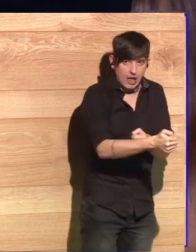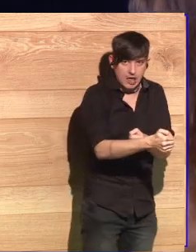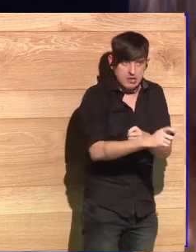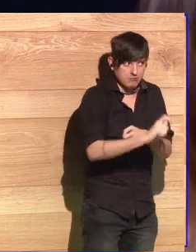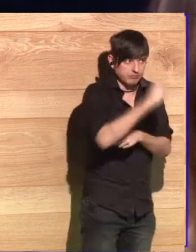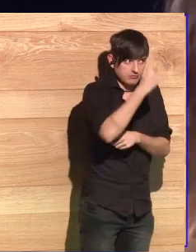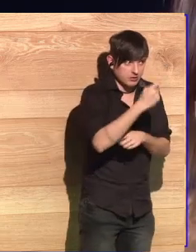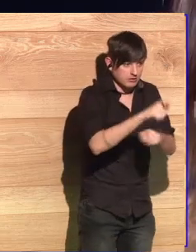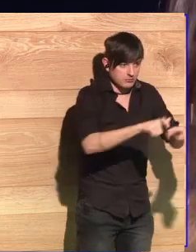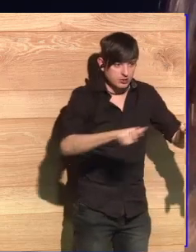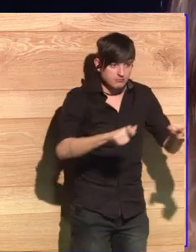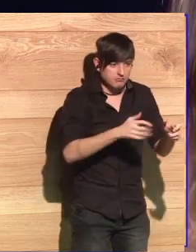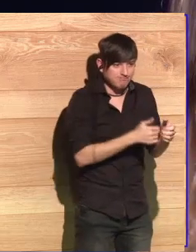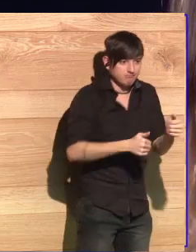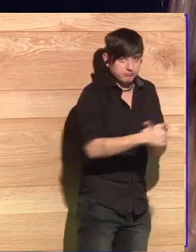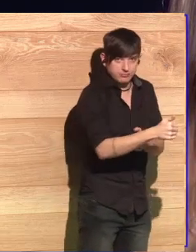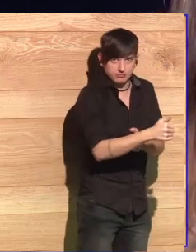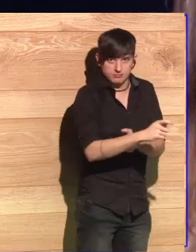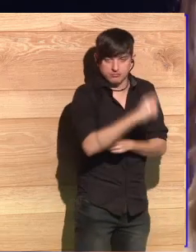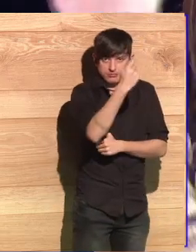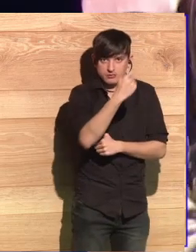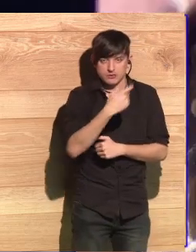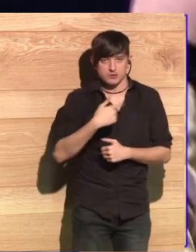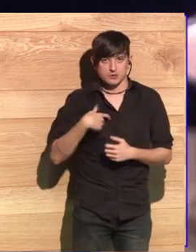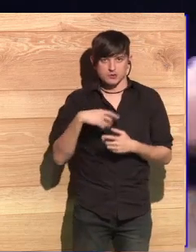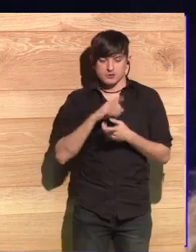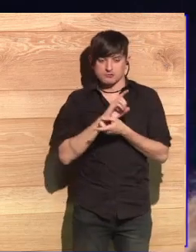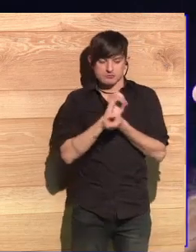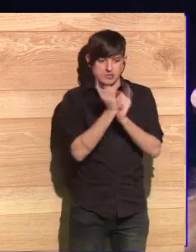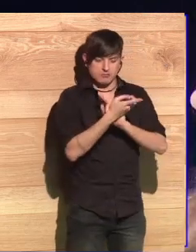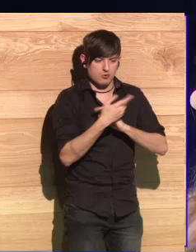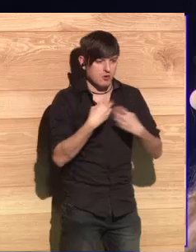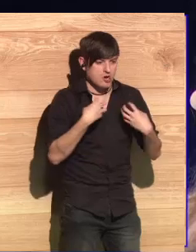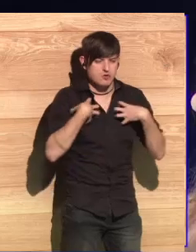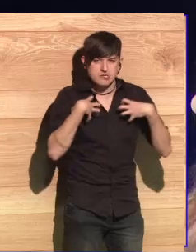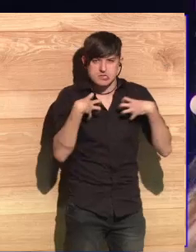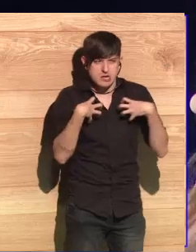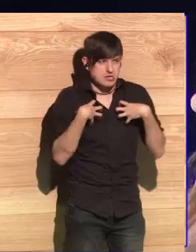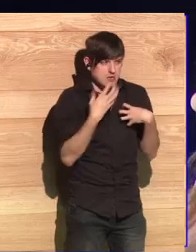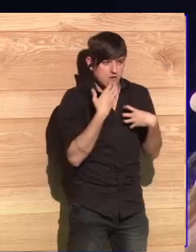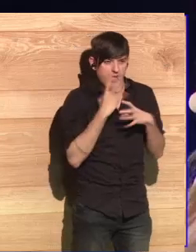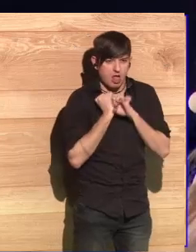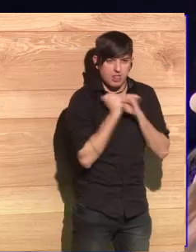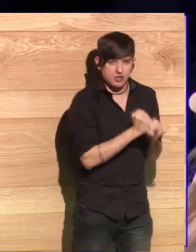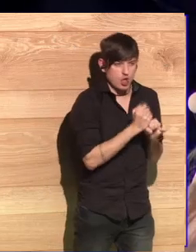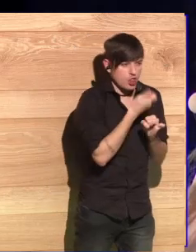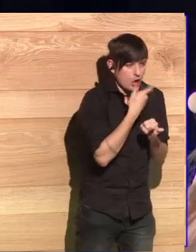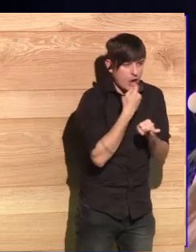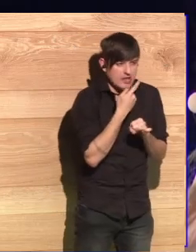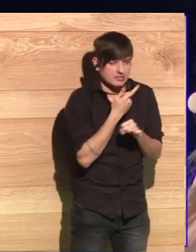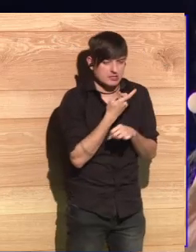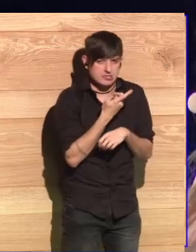drug addict that you get sick of your own self. And then I get out on the road and I find people who are